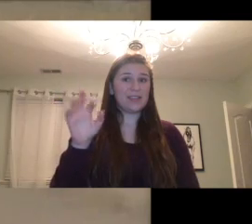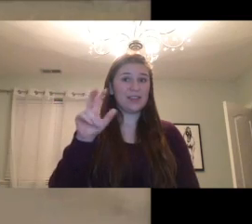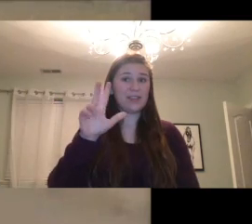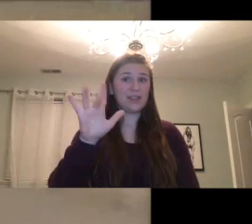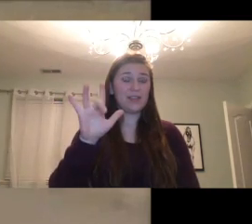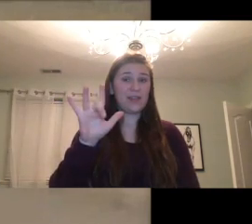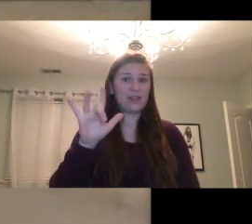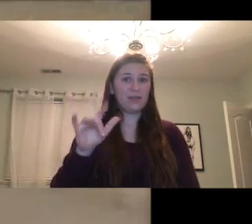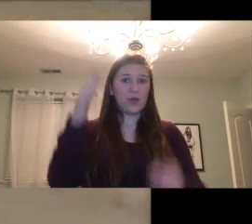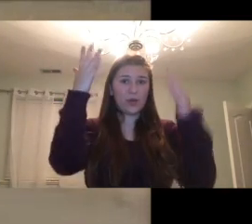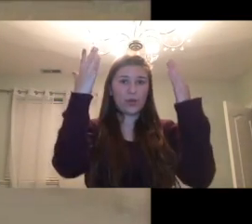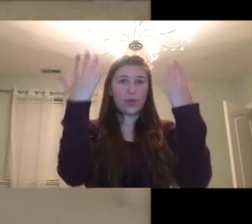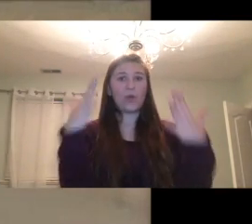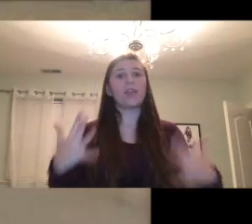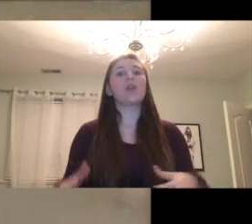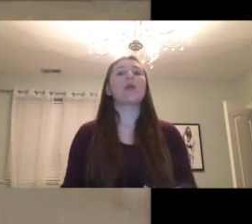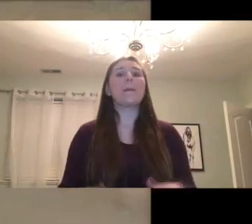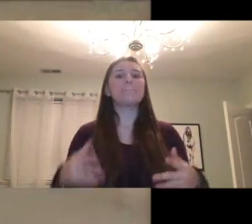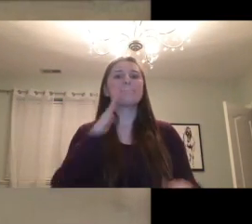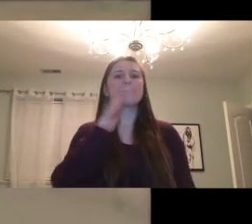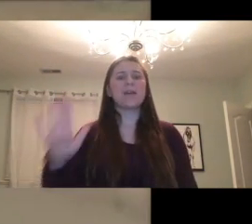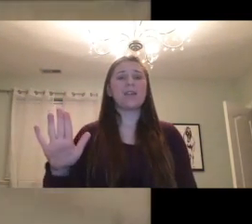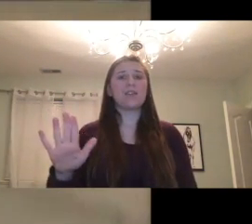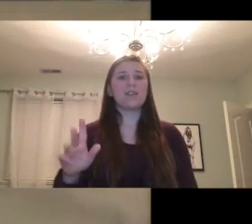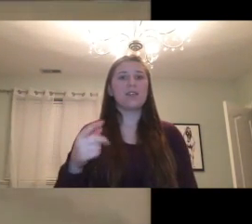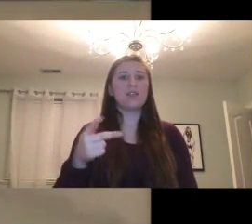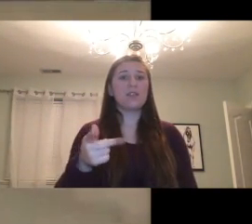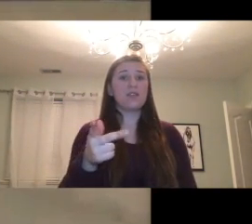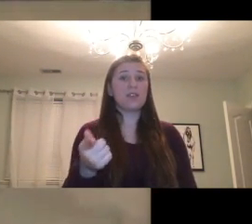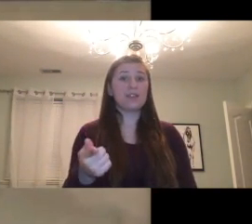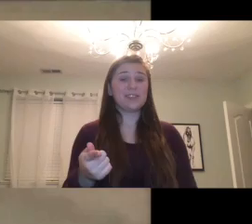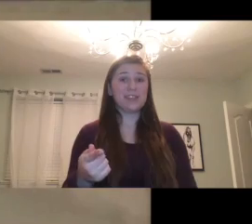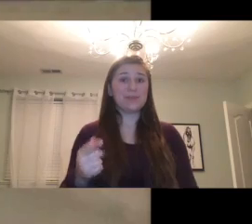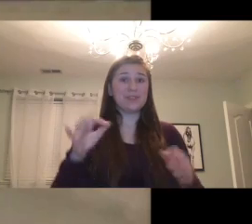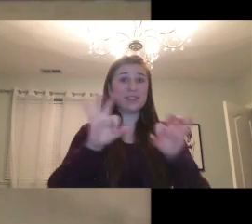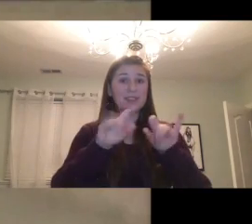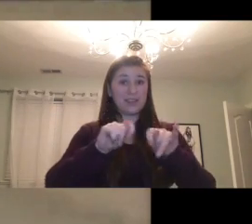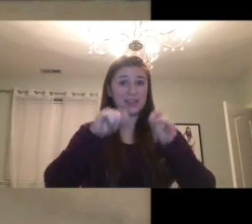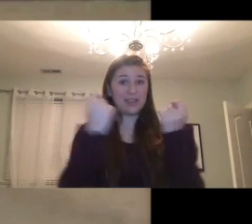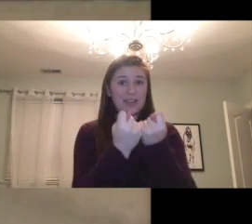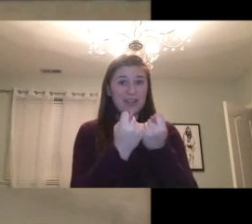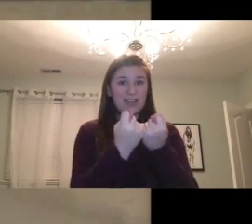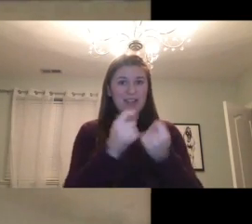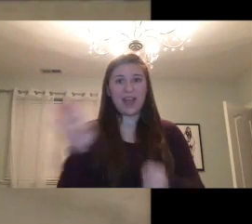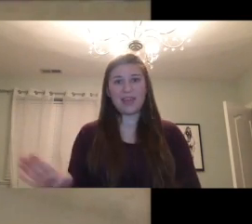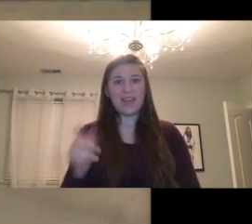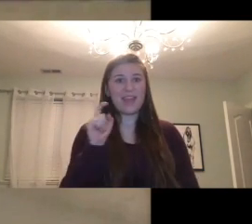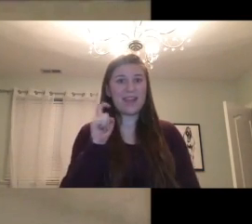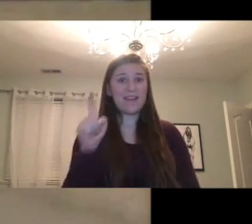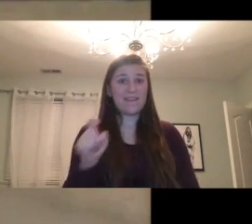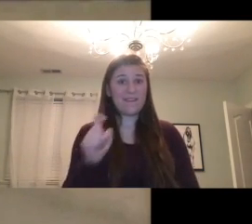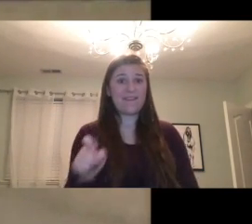1925, but the weather was so bad that they had to depend upon dog teams. There was a bit of competition going on between the pilots and the